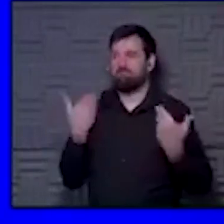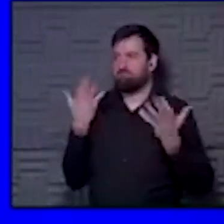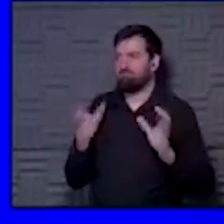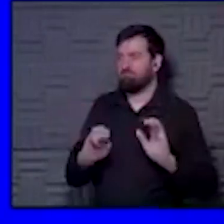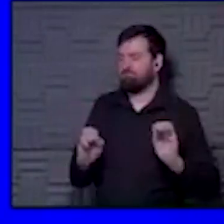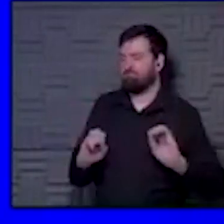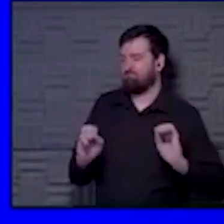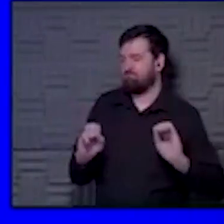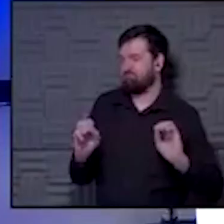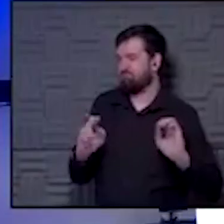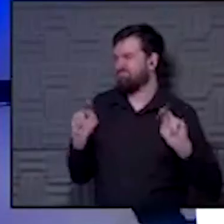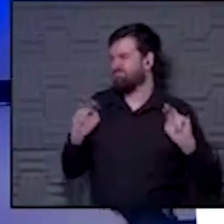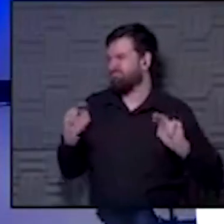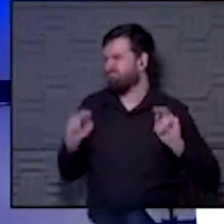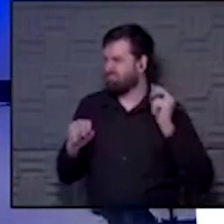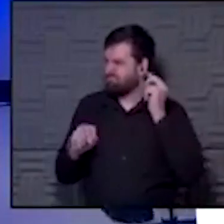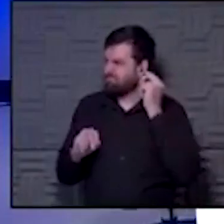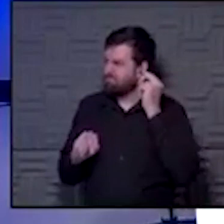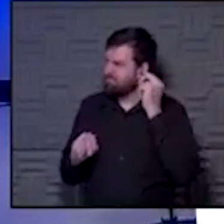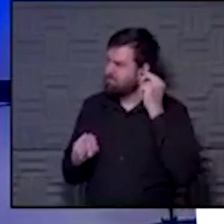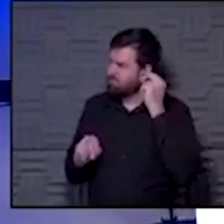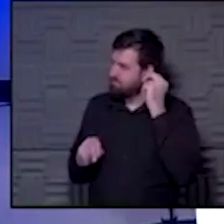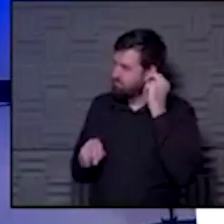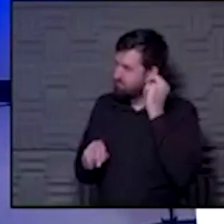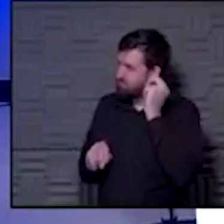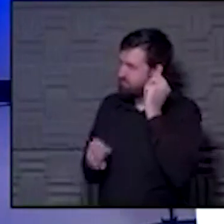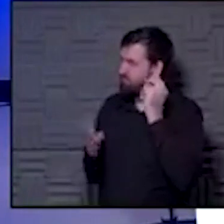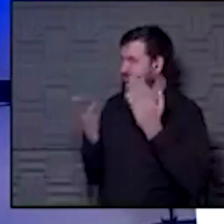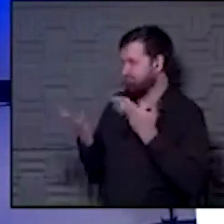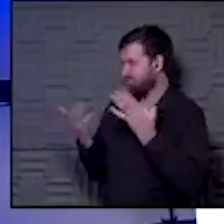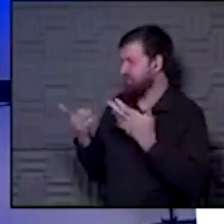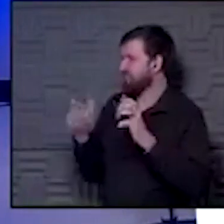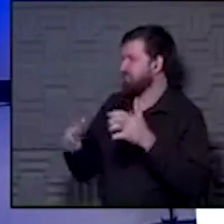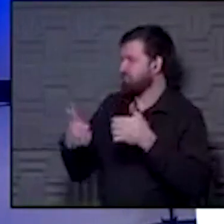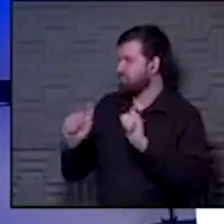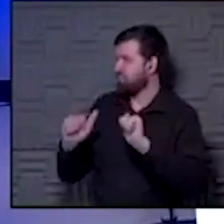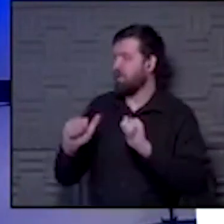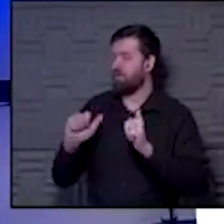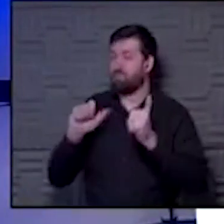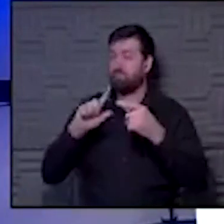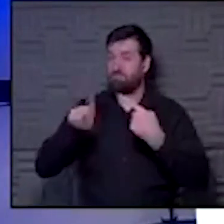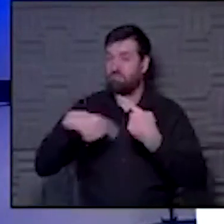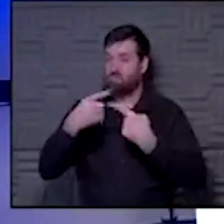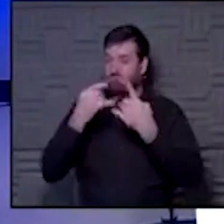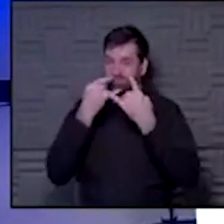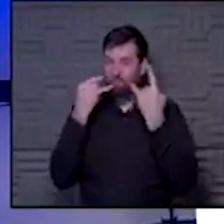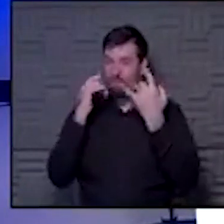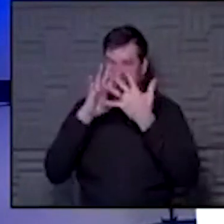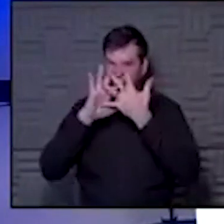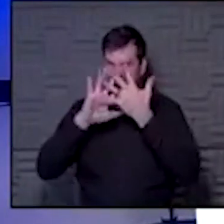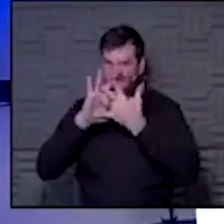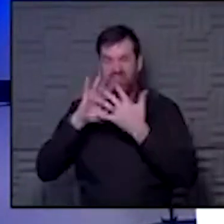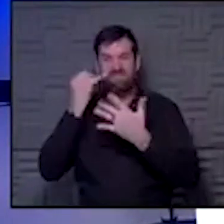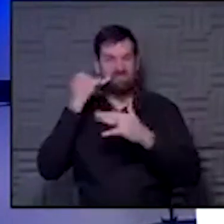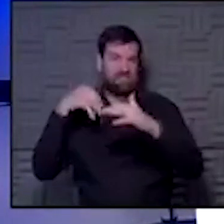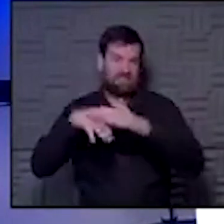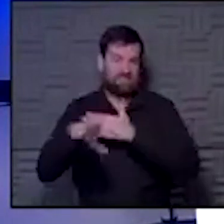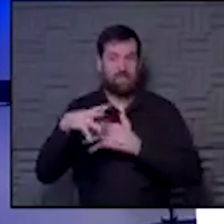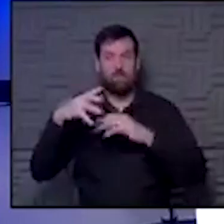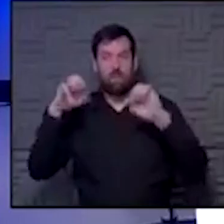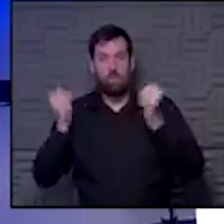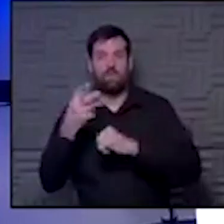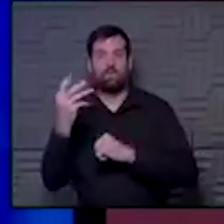particular thoughts about that, no. But I may have to try that because I'm a little clumsy and my glasses fog up when I wear a mask, especially if you come back inside on a cold day.